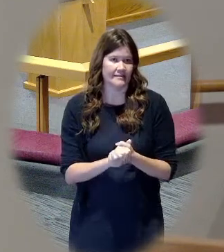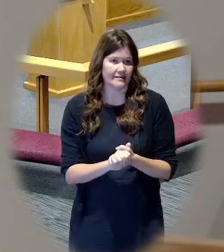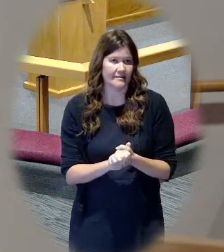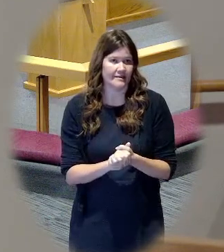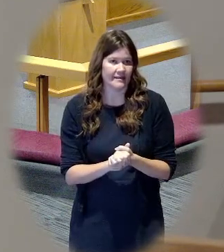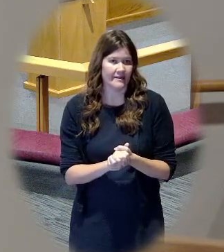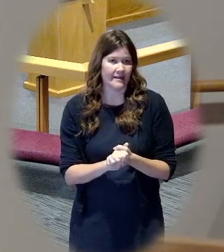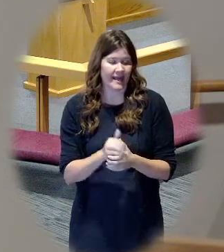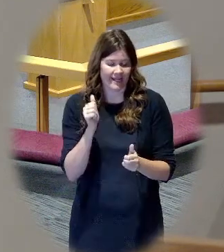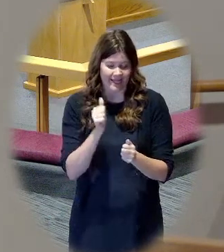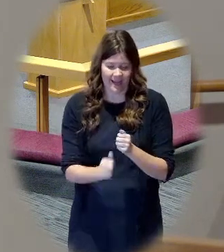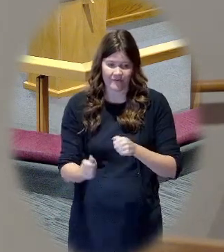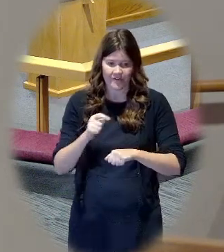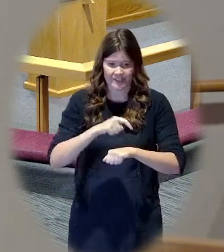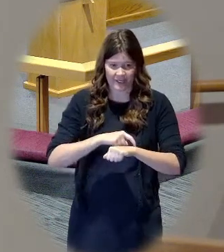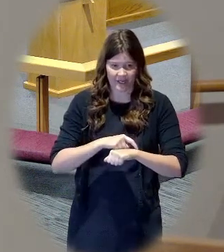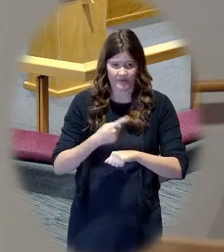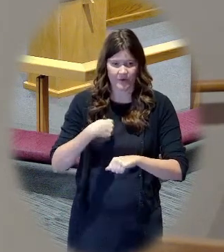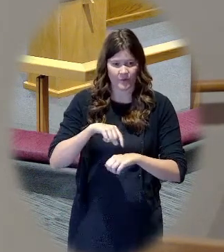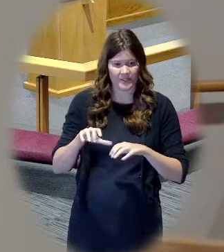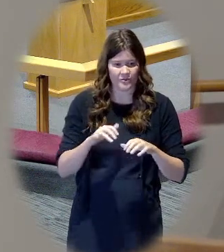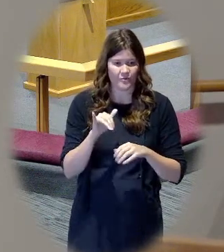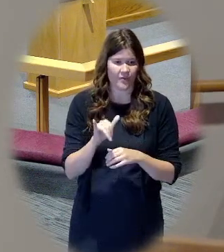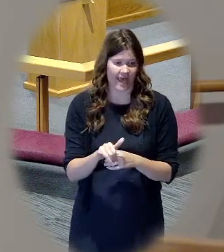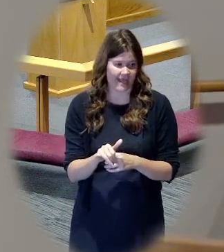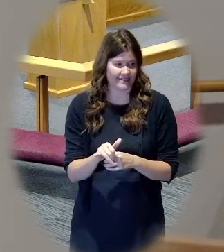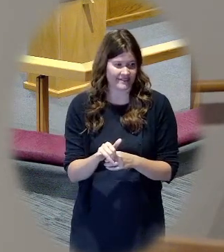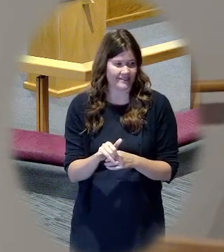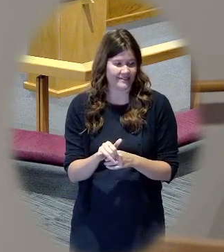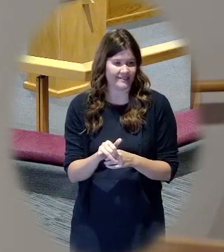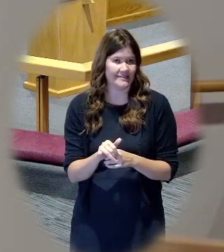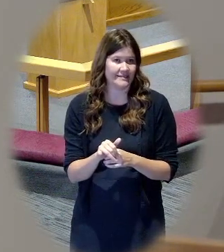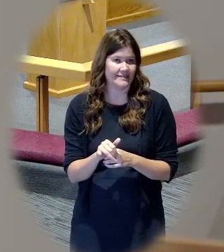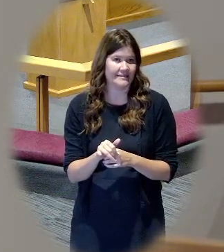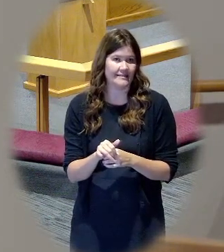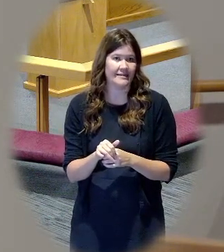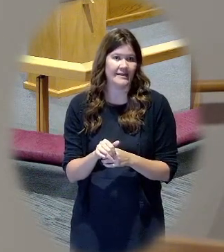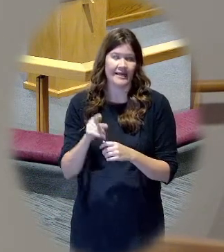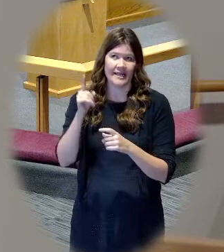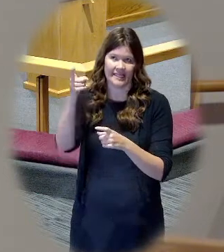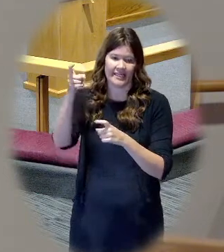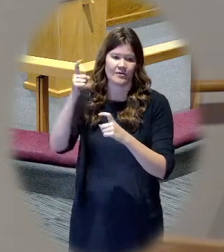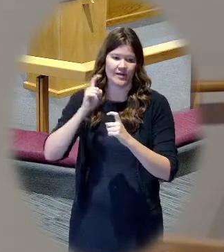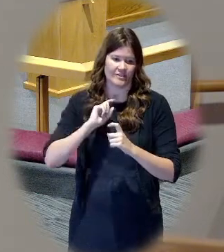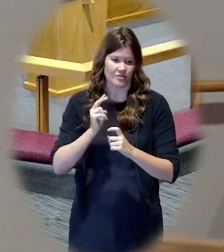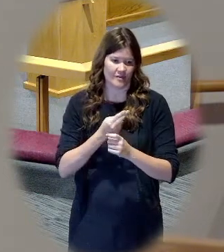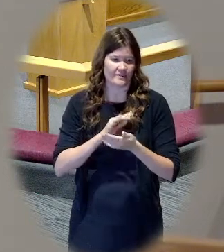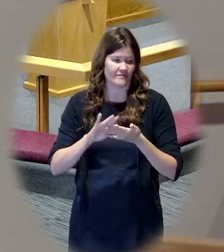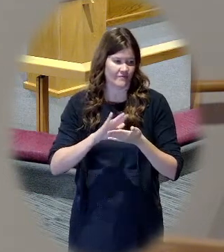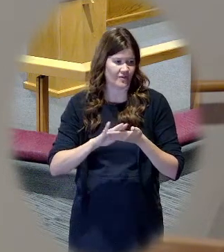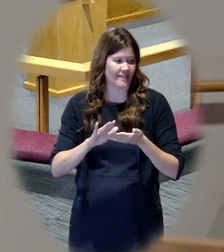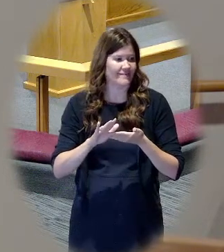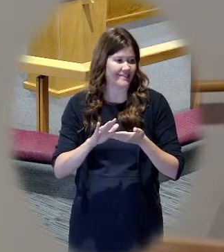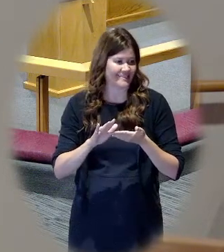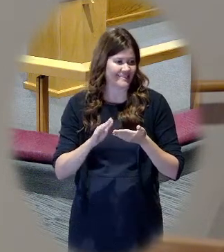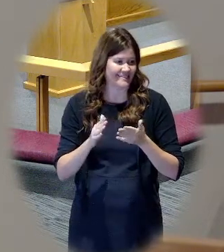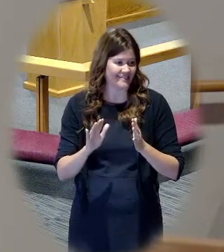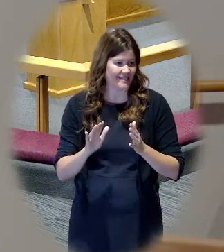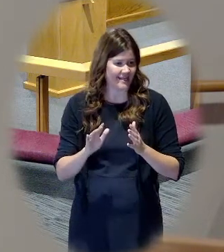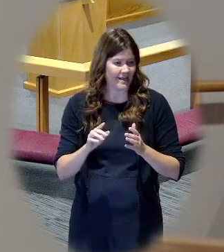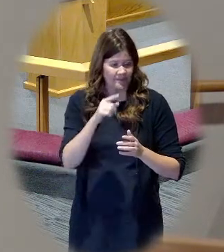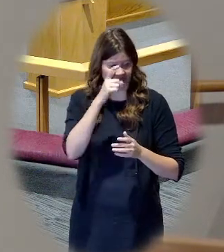And every time we do so, it is. Because we're not going to an unrighteous